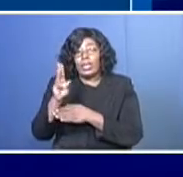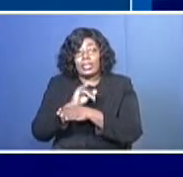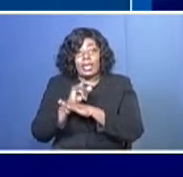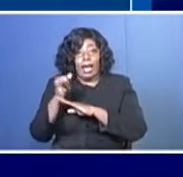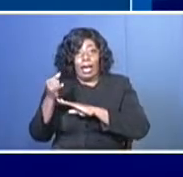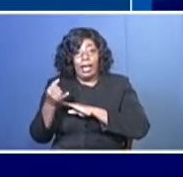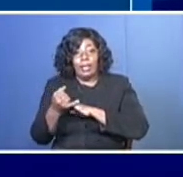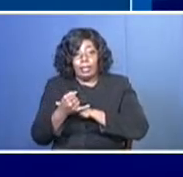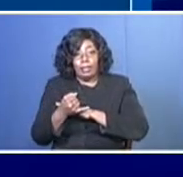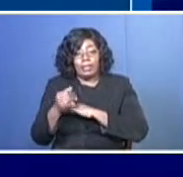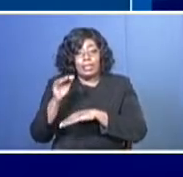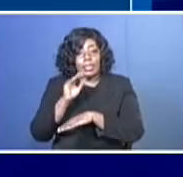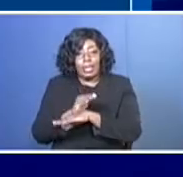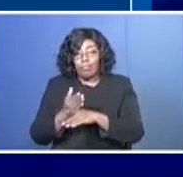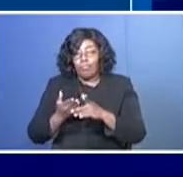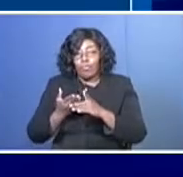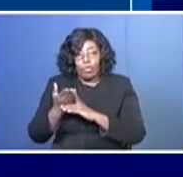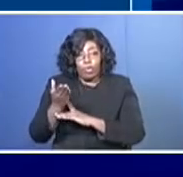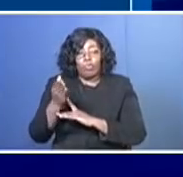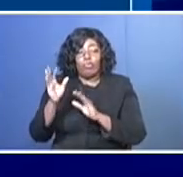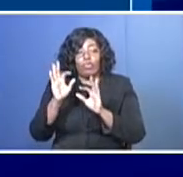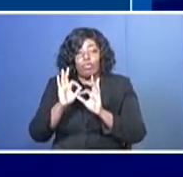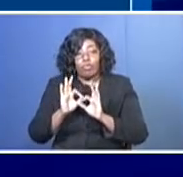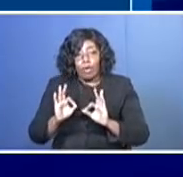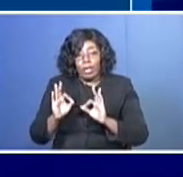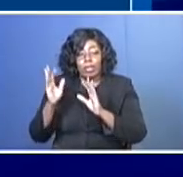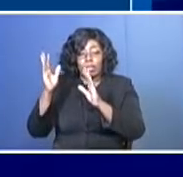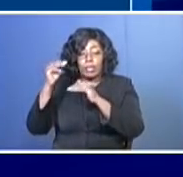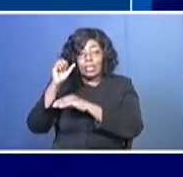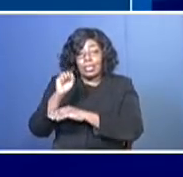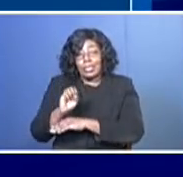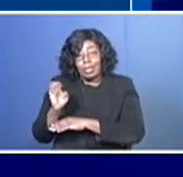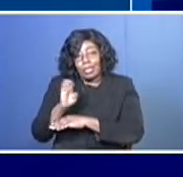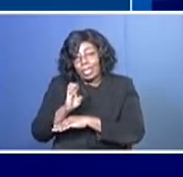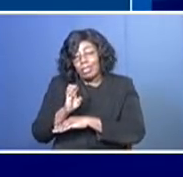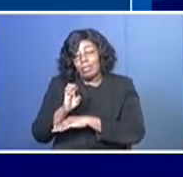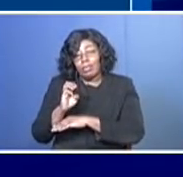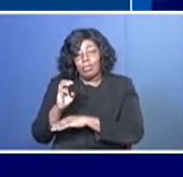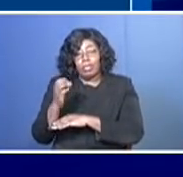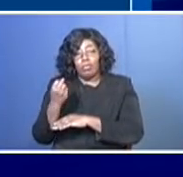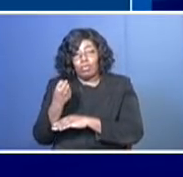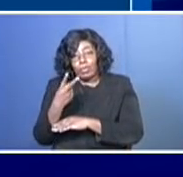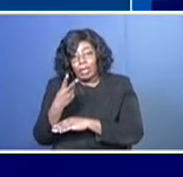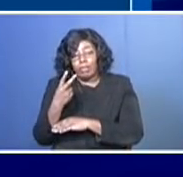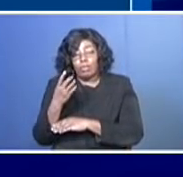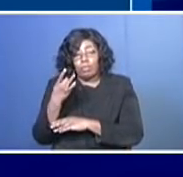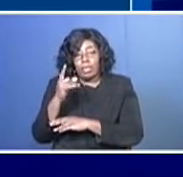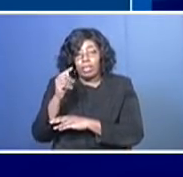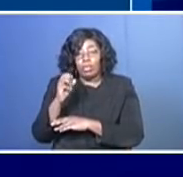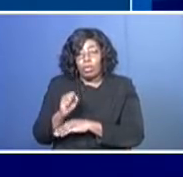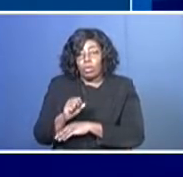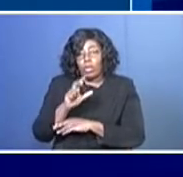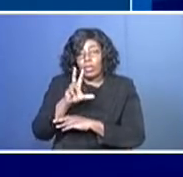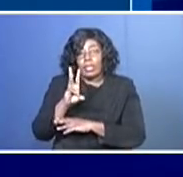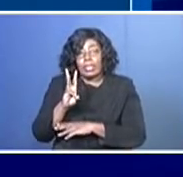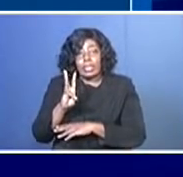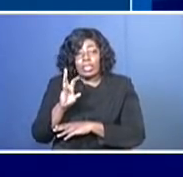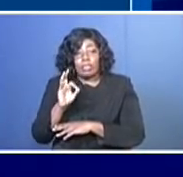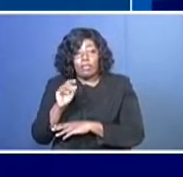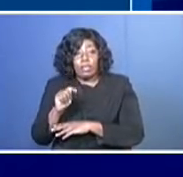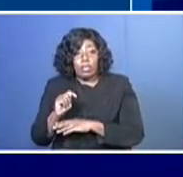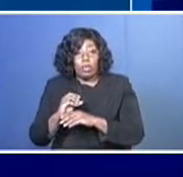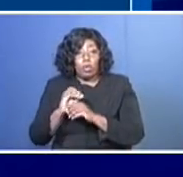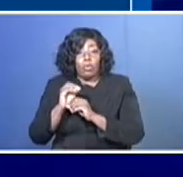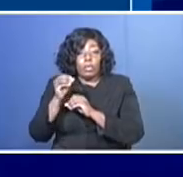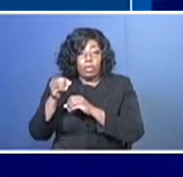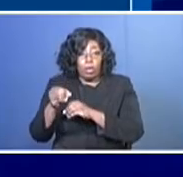Islands, tonight, right through Friday, you can anticipate a southeast flow at 12 to 18 knots. The wave heights 3 to 6 feet over the ocean.